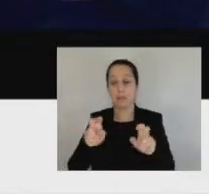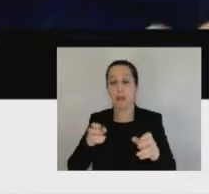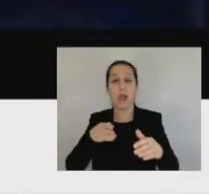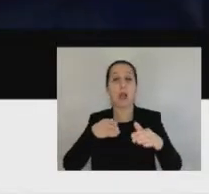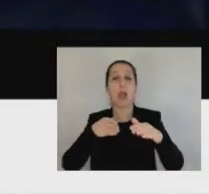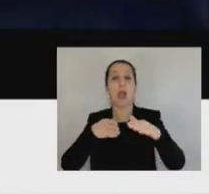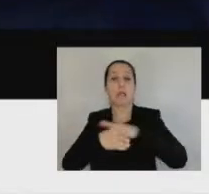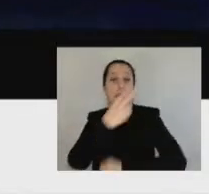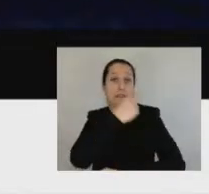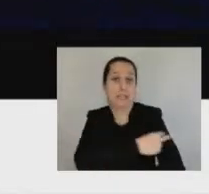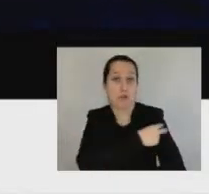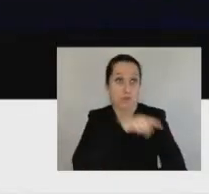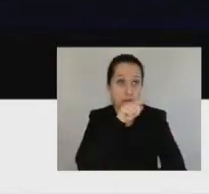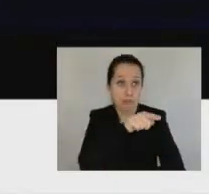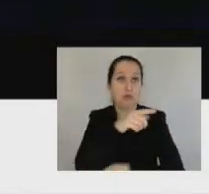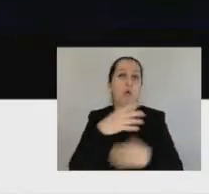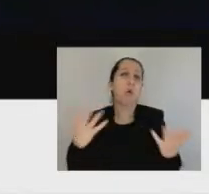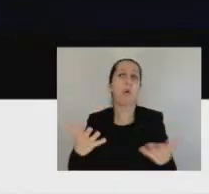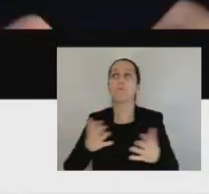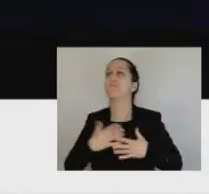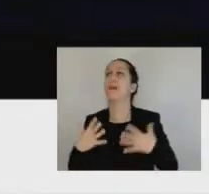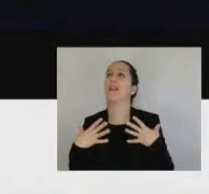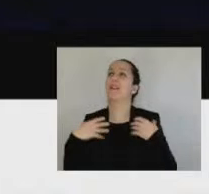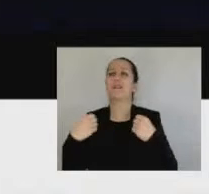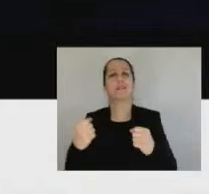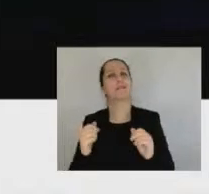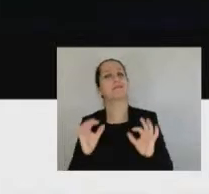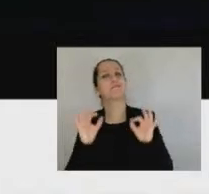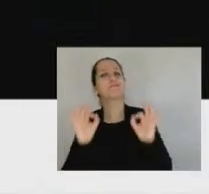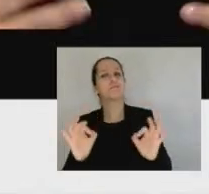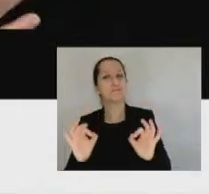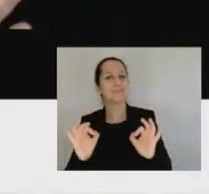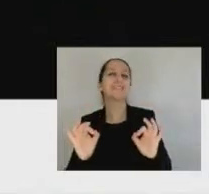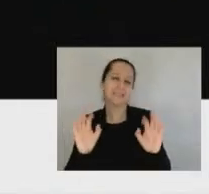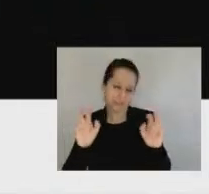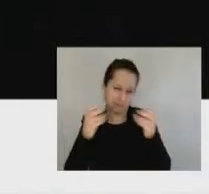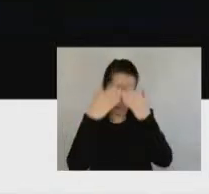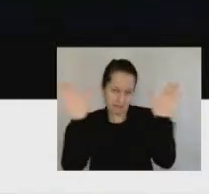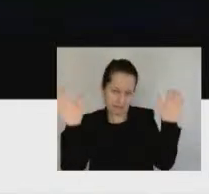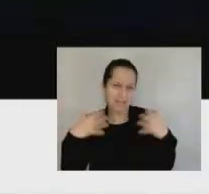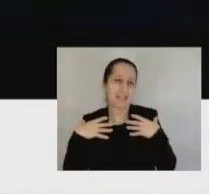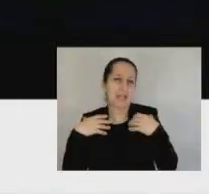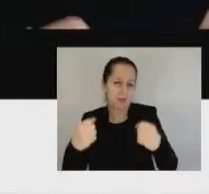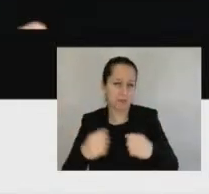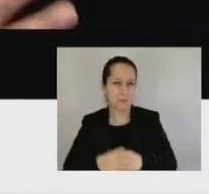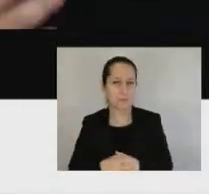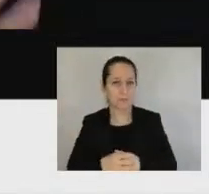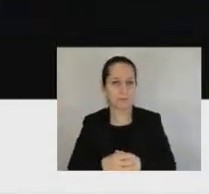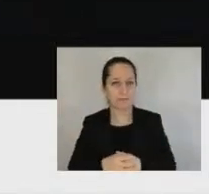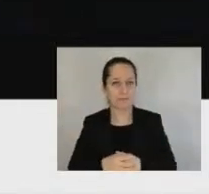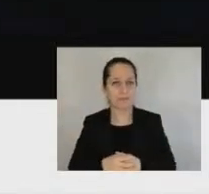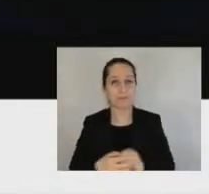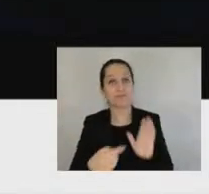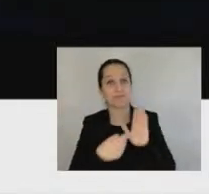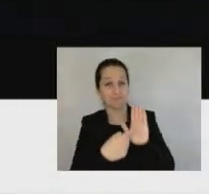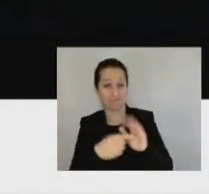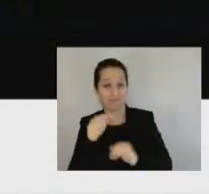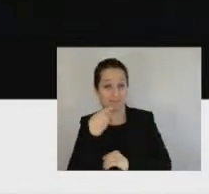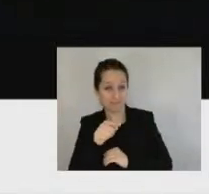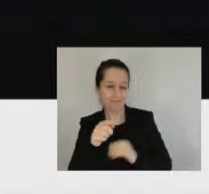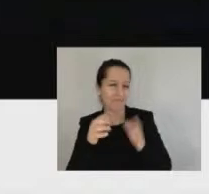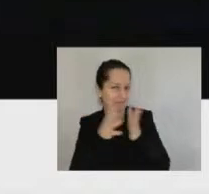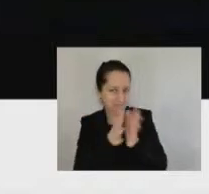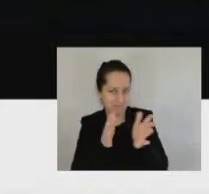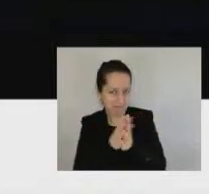Health understood as access to well-being and health. And here there is an idea